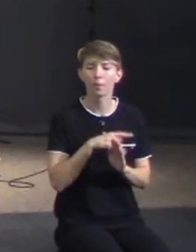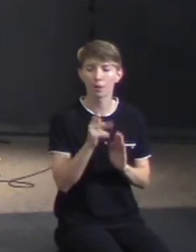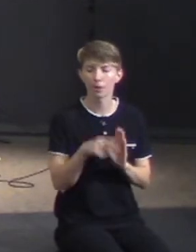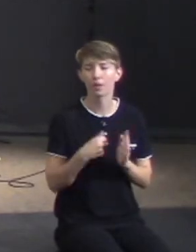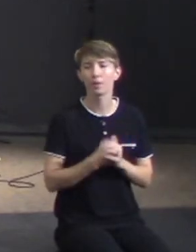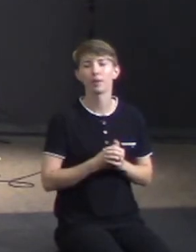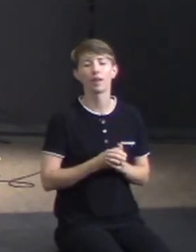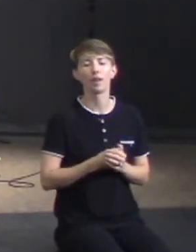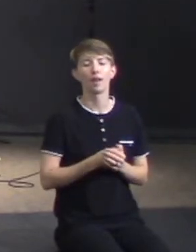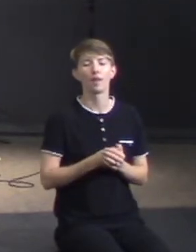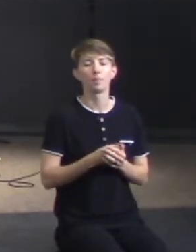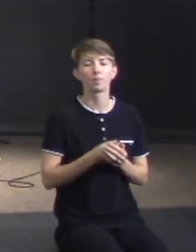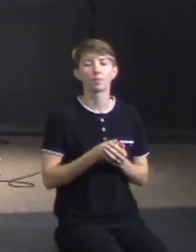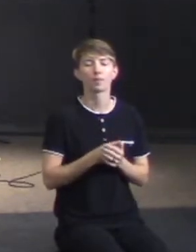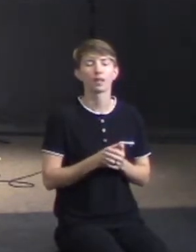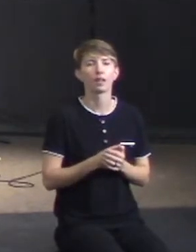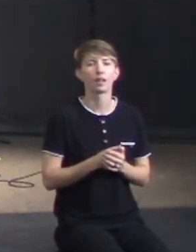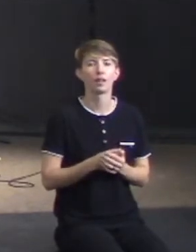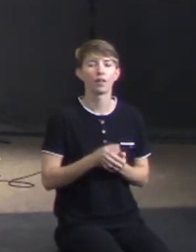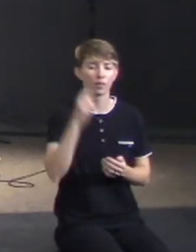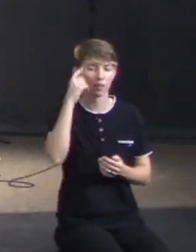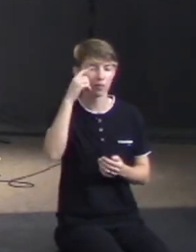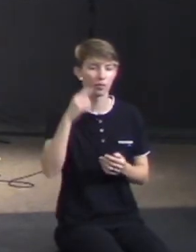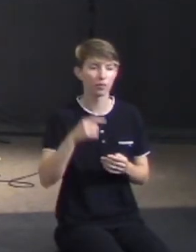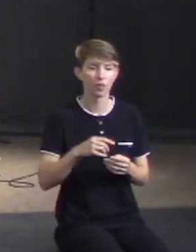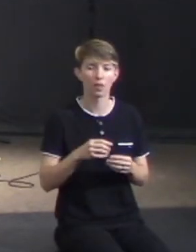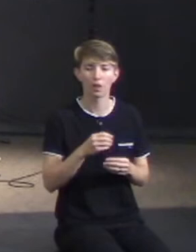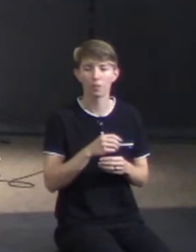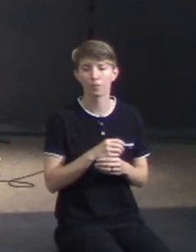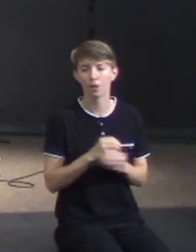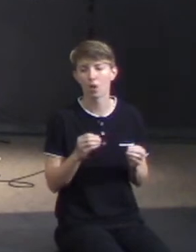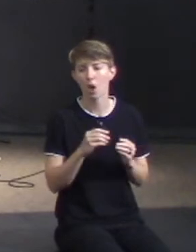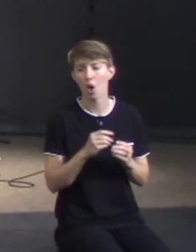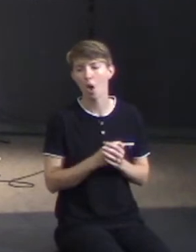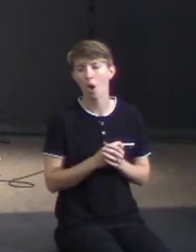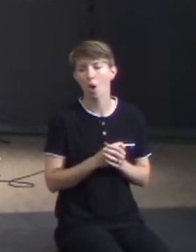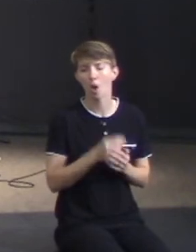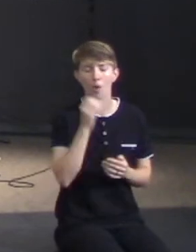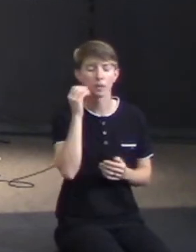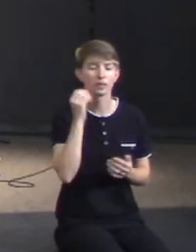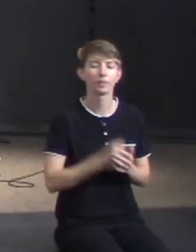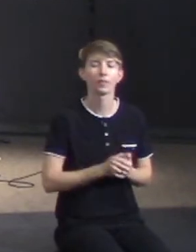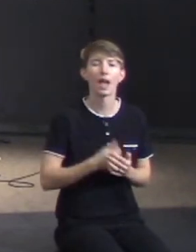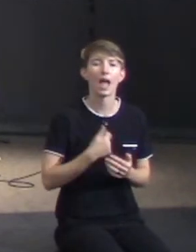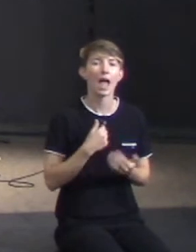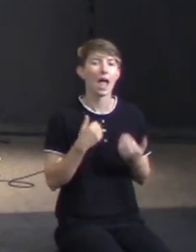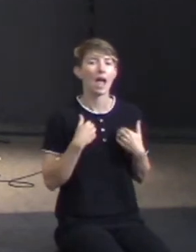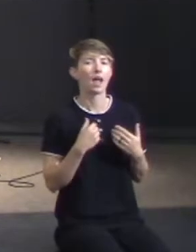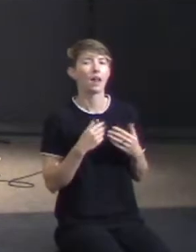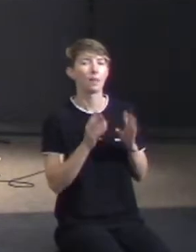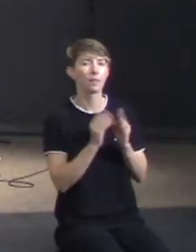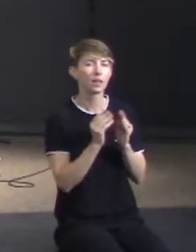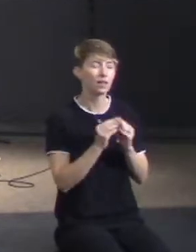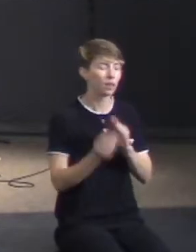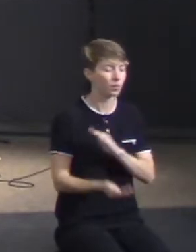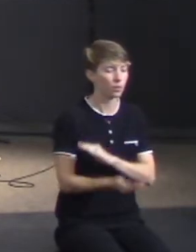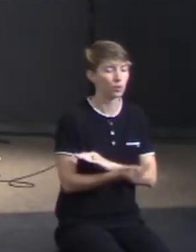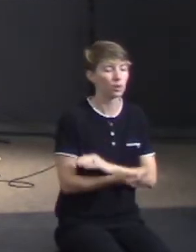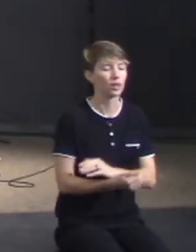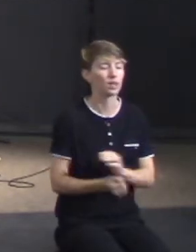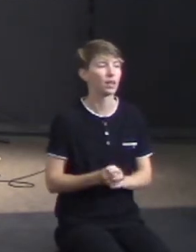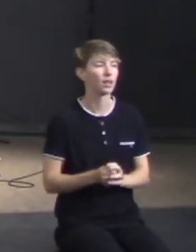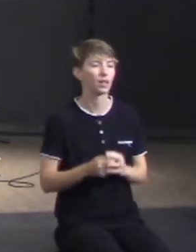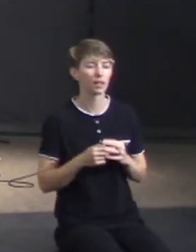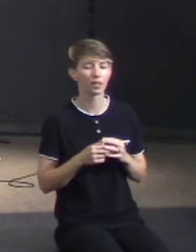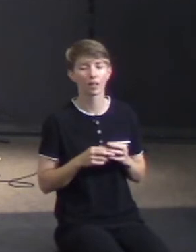so we were there, and I had like a morning meeting to kind of get ready for the conference. The college students were there making it happen.